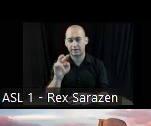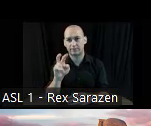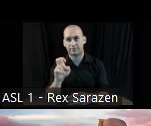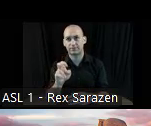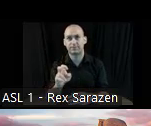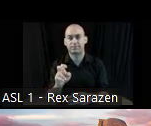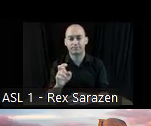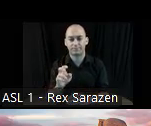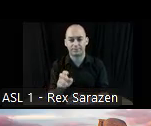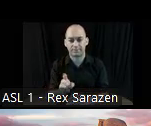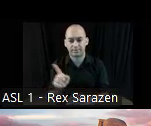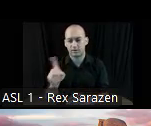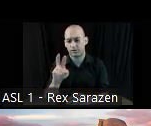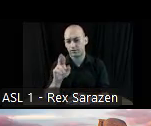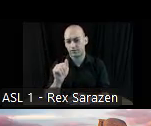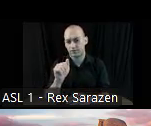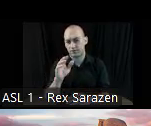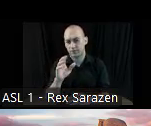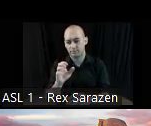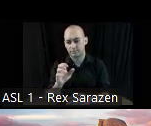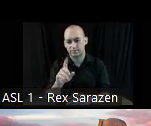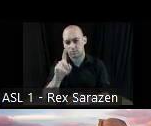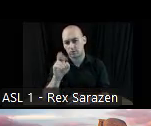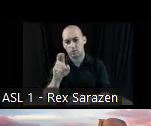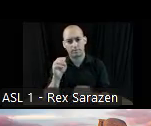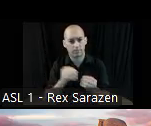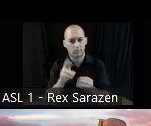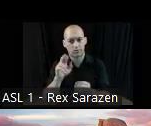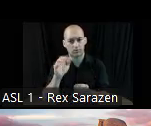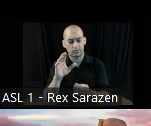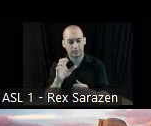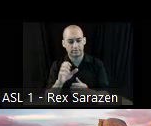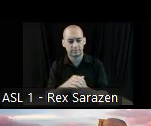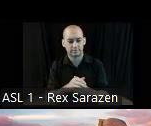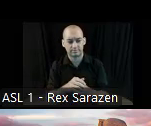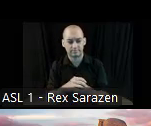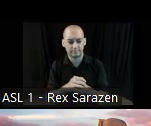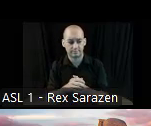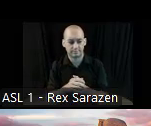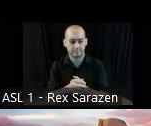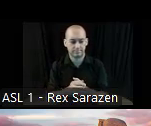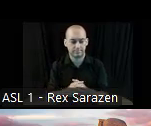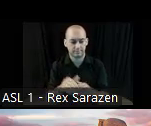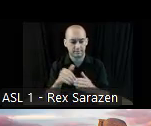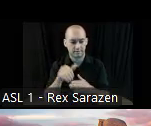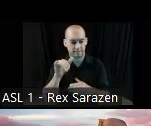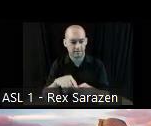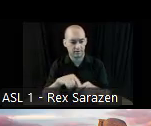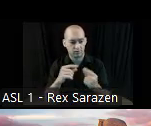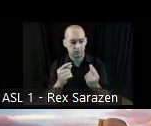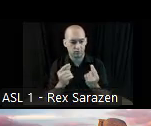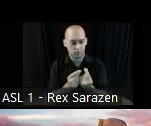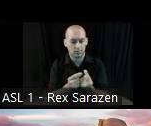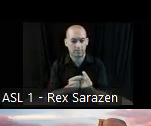race in combination with one or more races. And then of this group, there's a little bit over